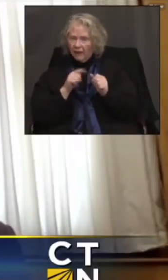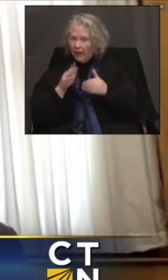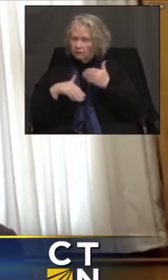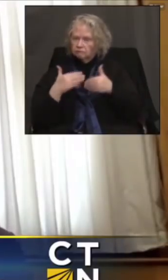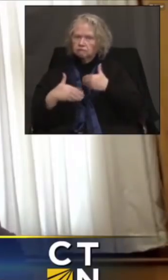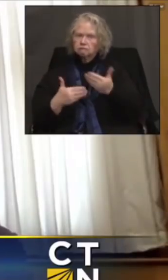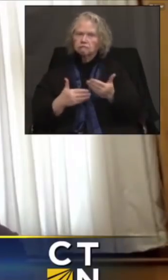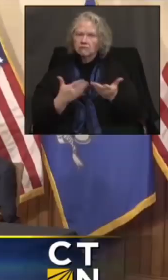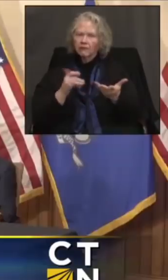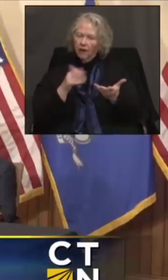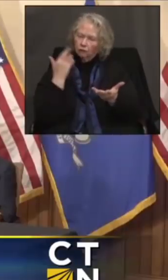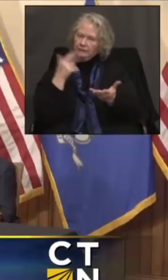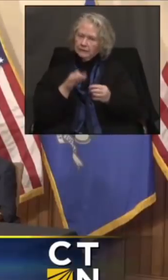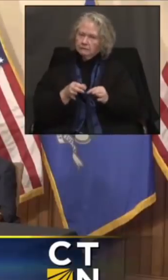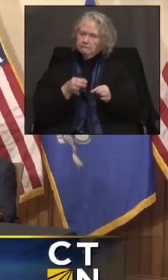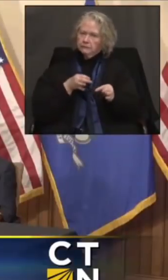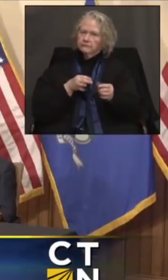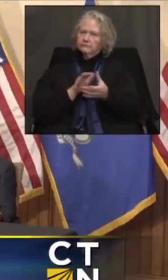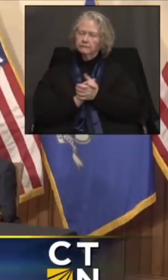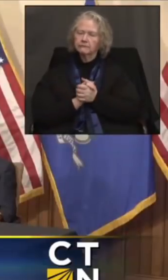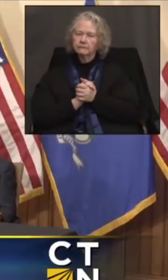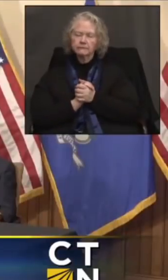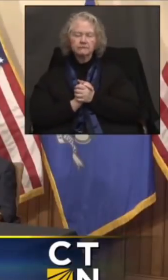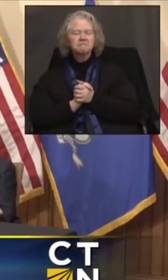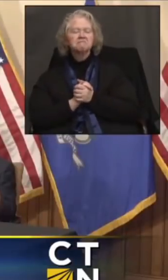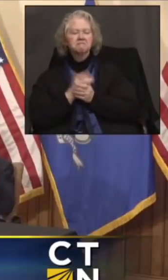days. Thank you.